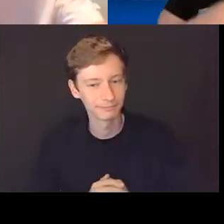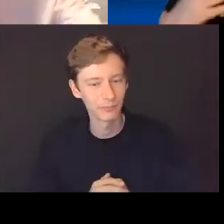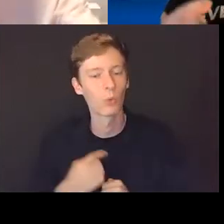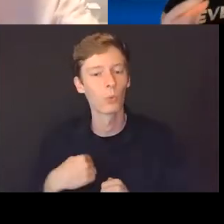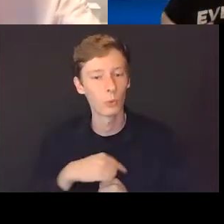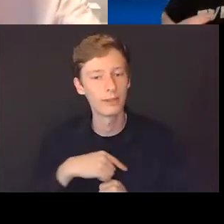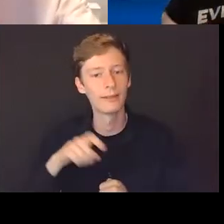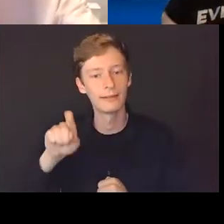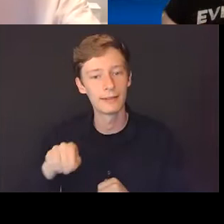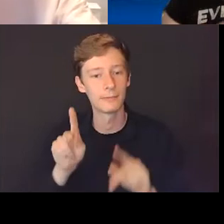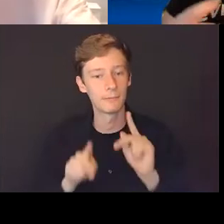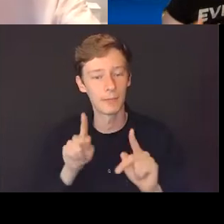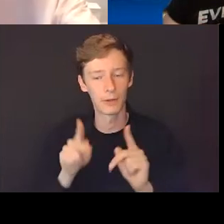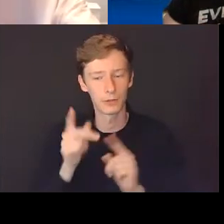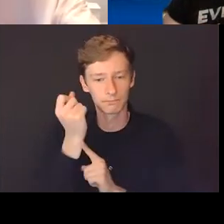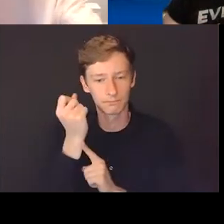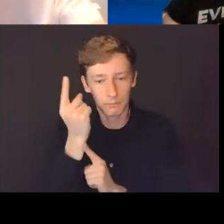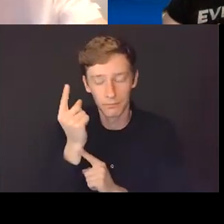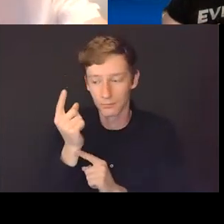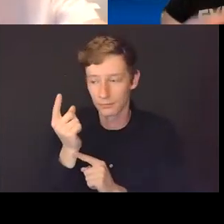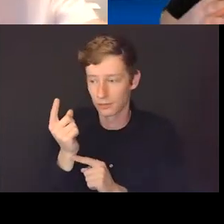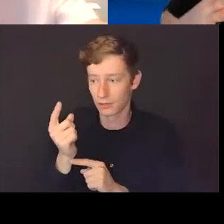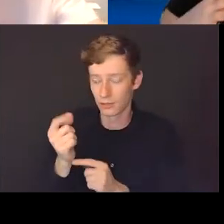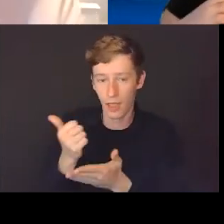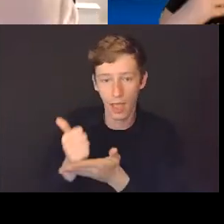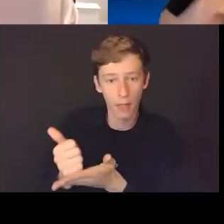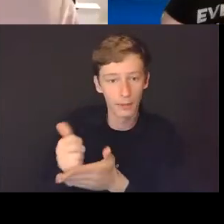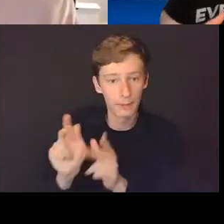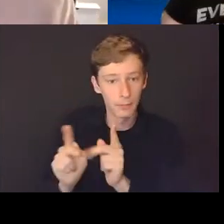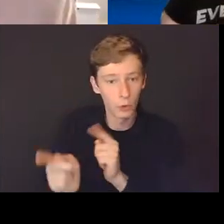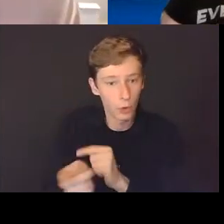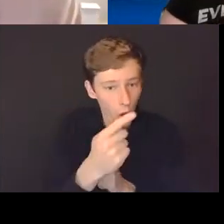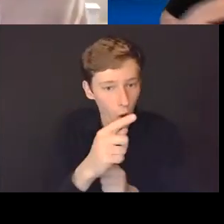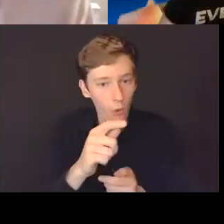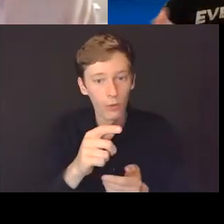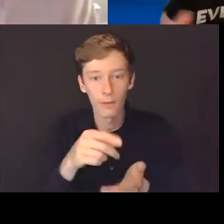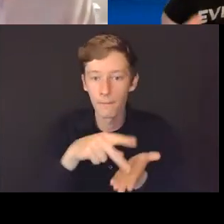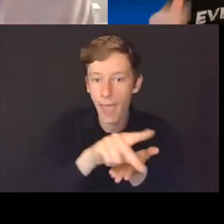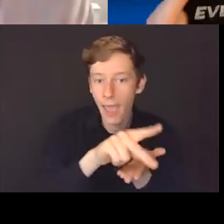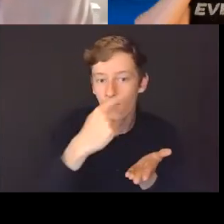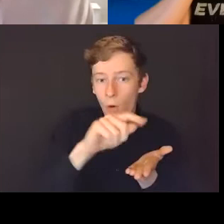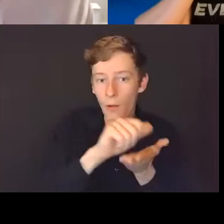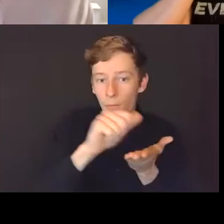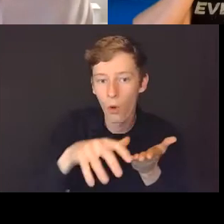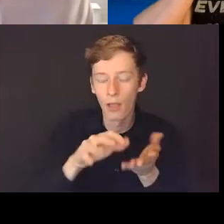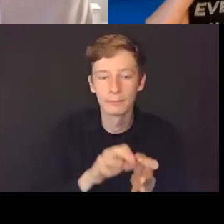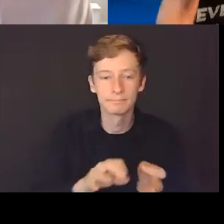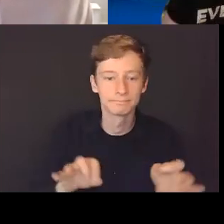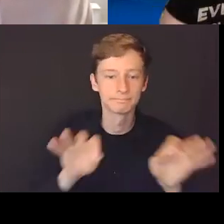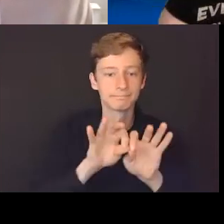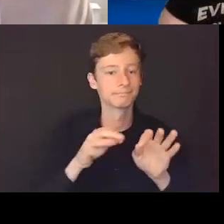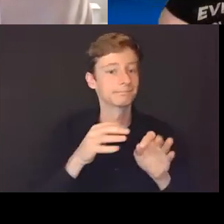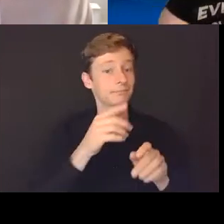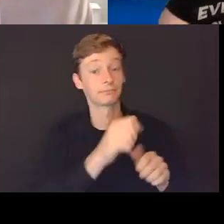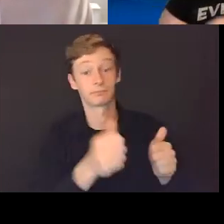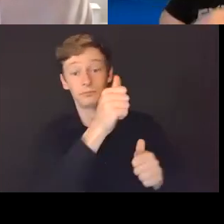understand that getting people to their abortions and helping them pay for those abortions is critical, no matter what happens with Roe versus Wade. And